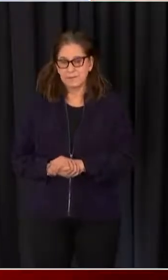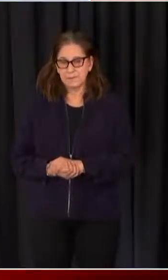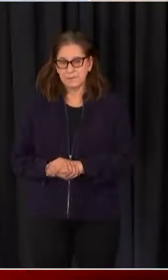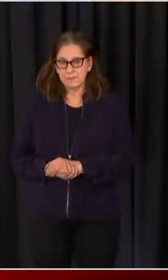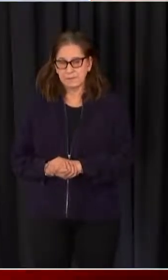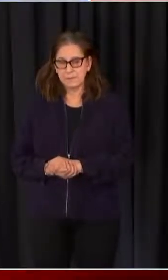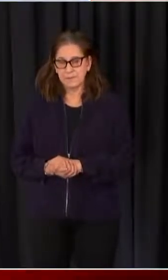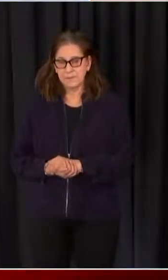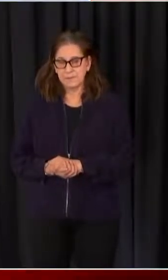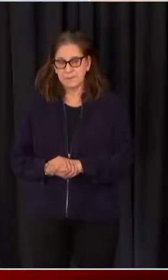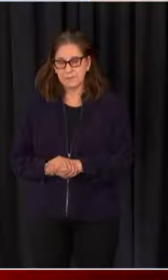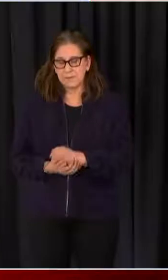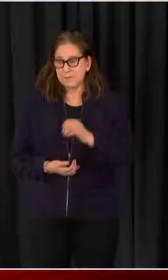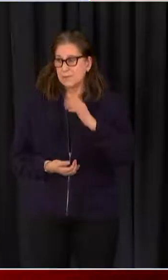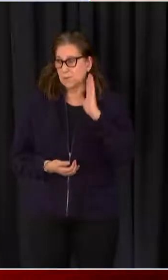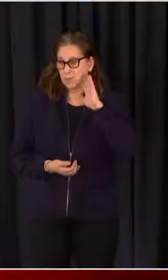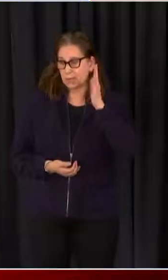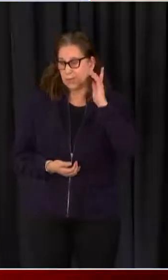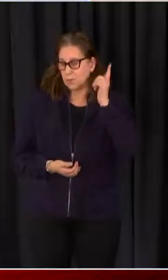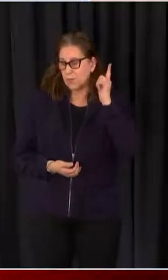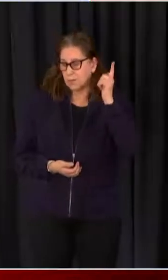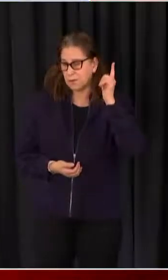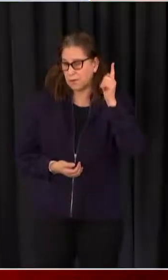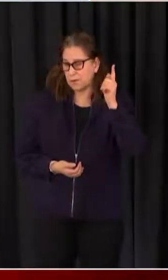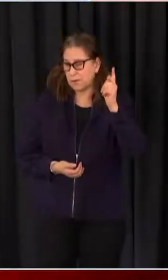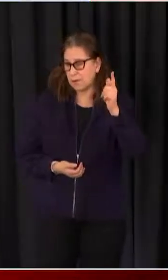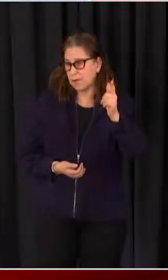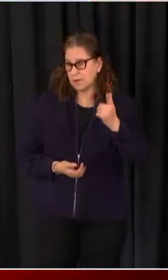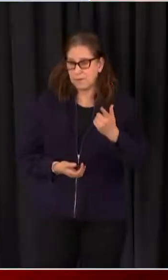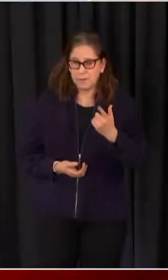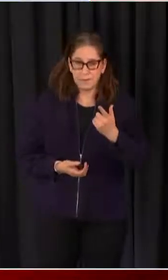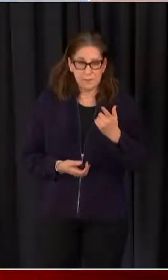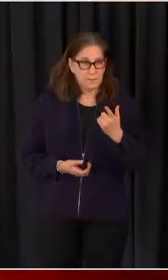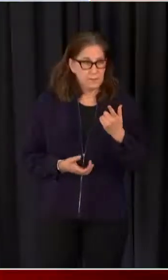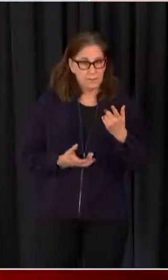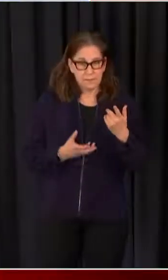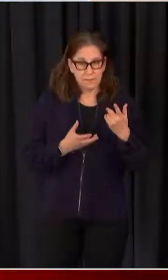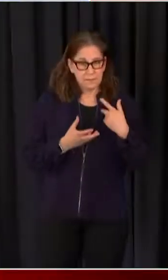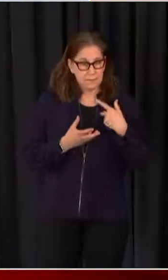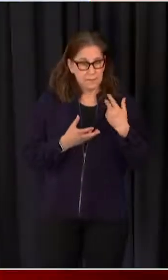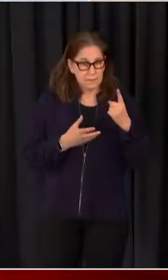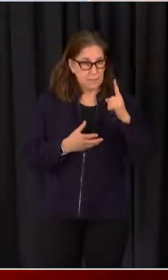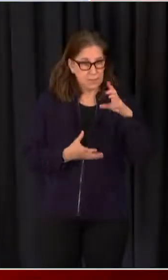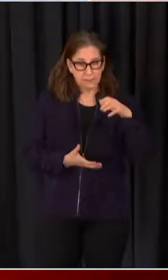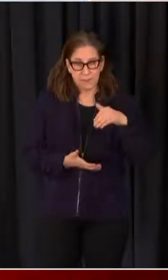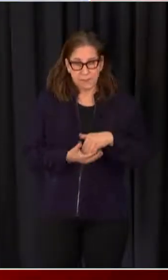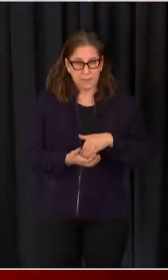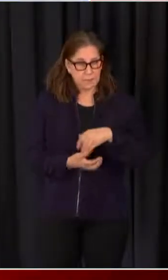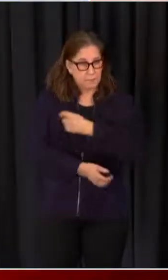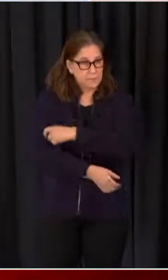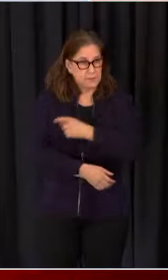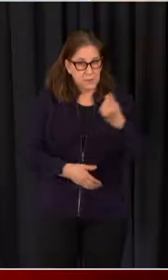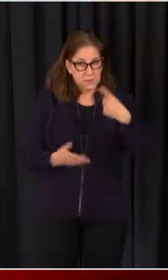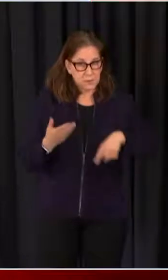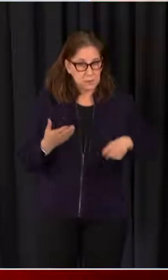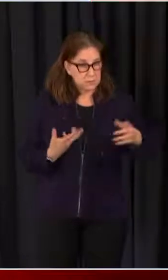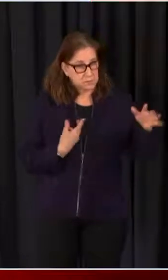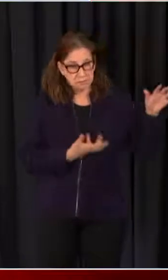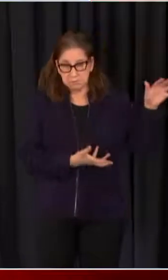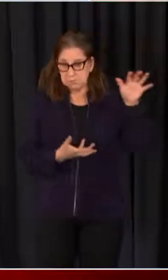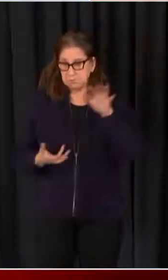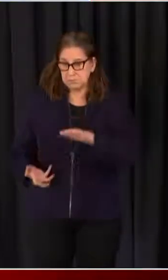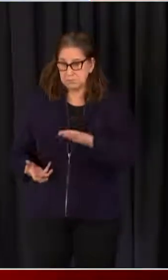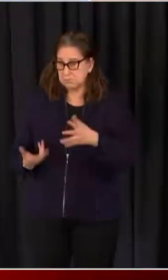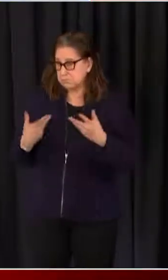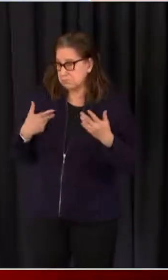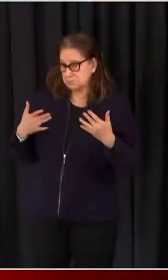while or it could be short. If we get 100,000 vaccines next week from the federal government, it picks up the pace. If we continue to